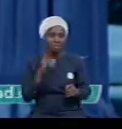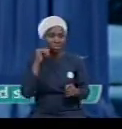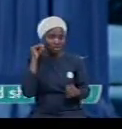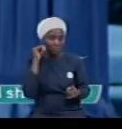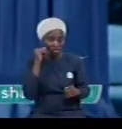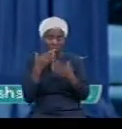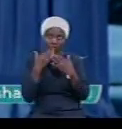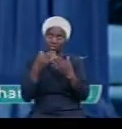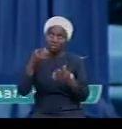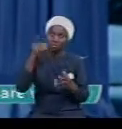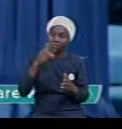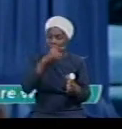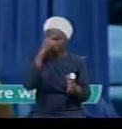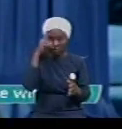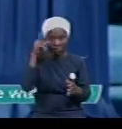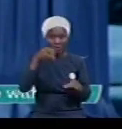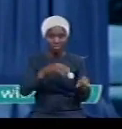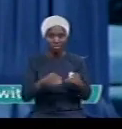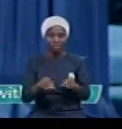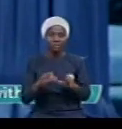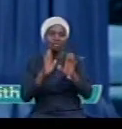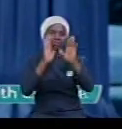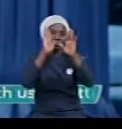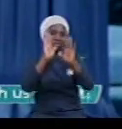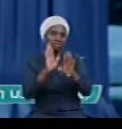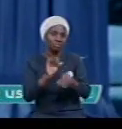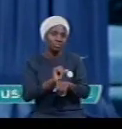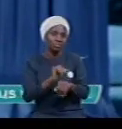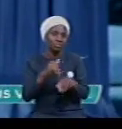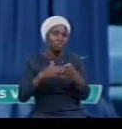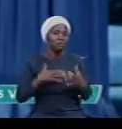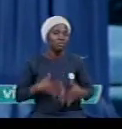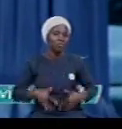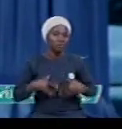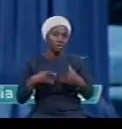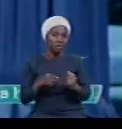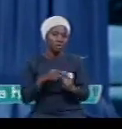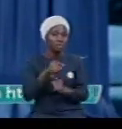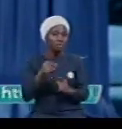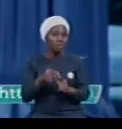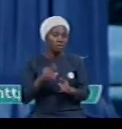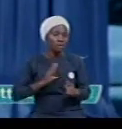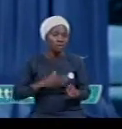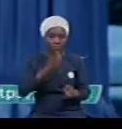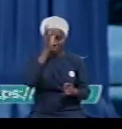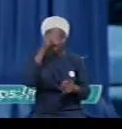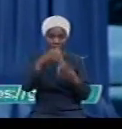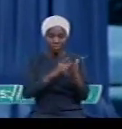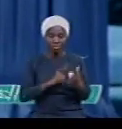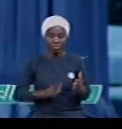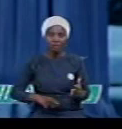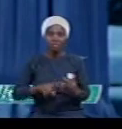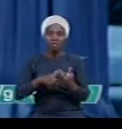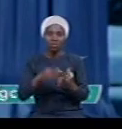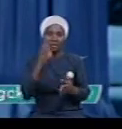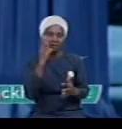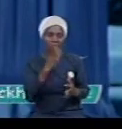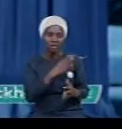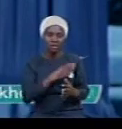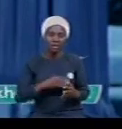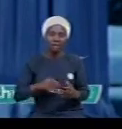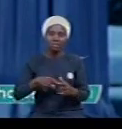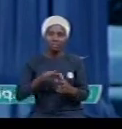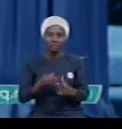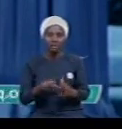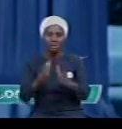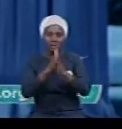aye mi nigba ti won baba wa ninu oluwa pari wasu ti won si bere si ni wi pe bere si adura lati gba adura fun wa ti won ni